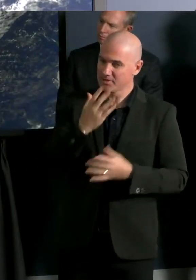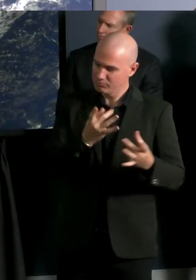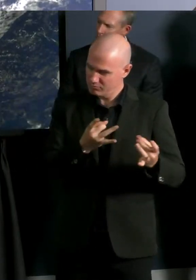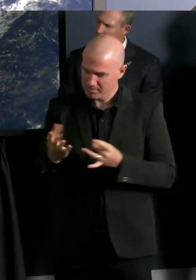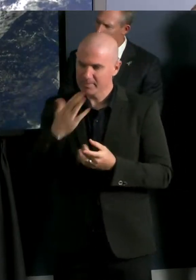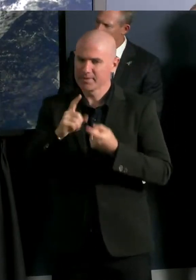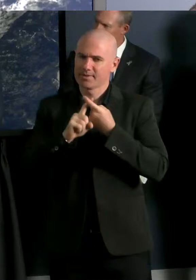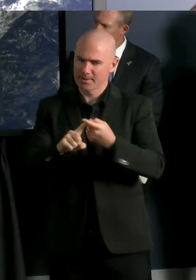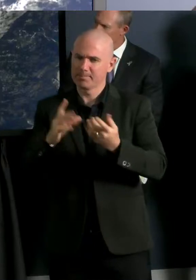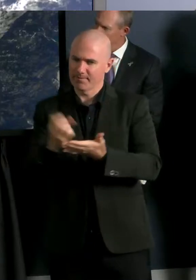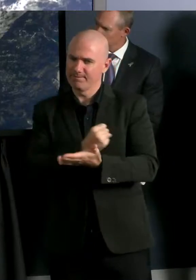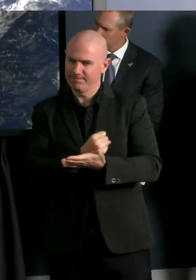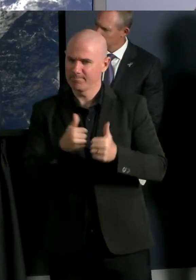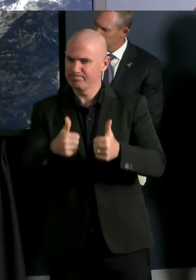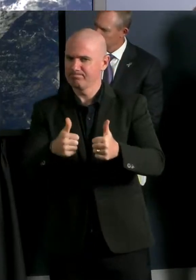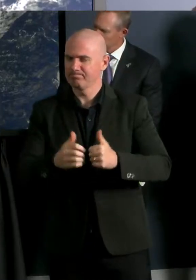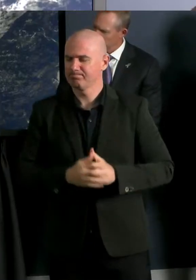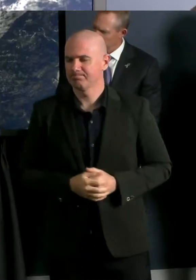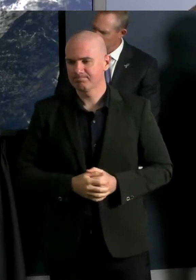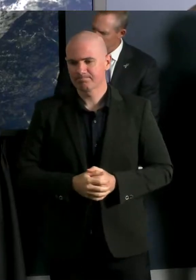safe.